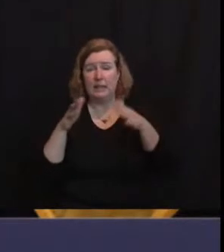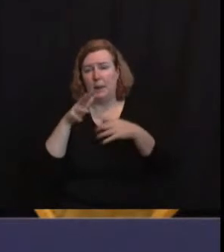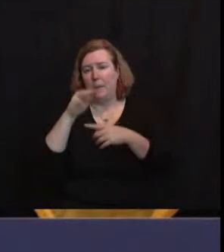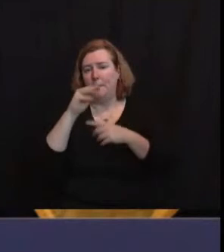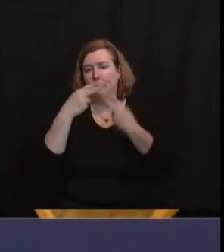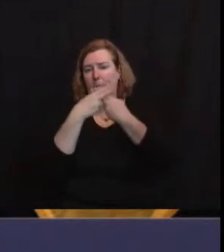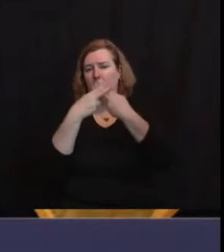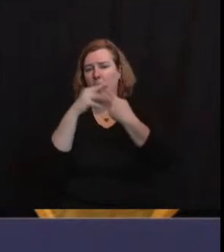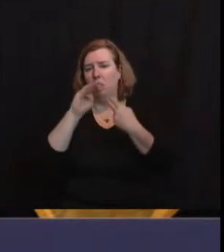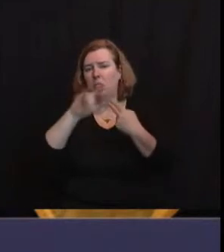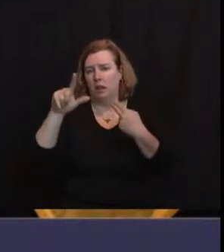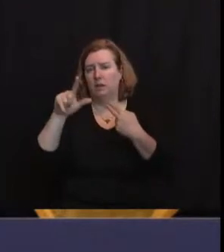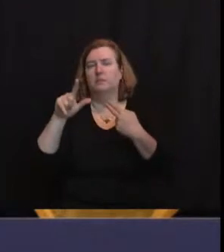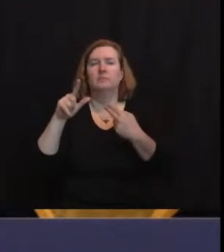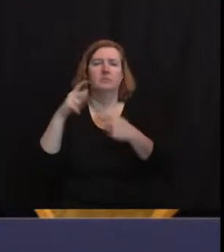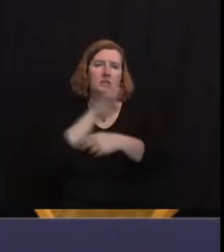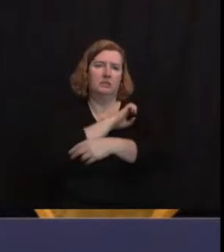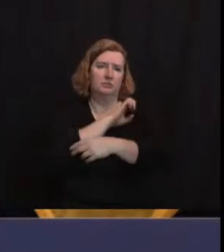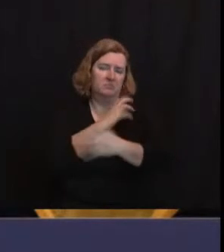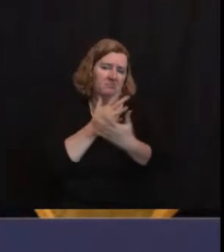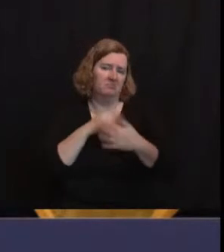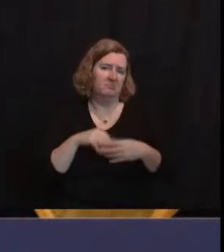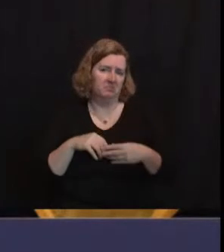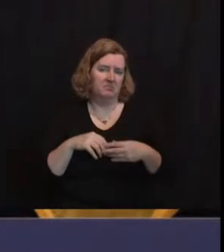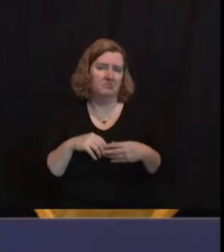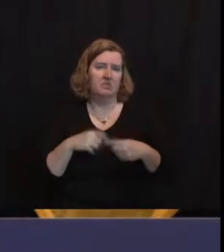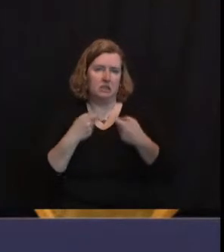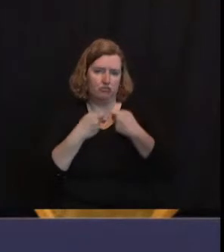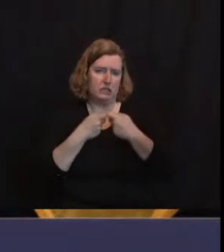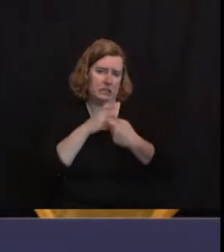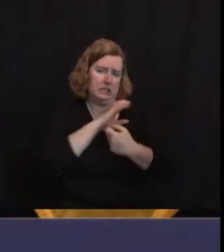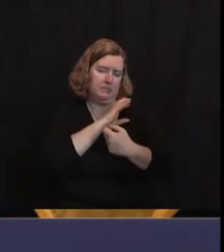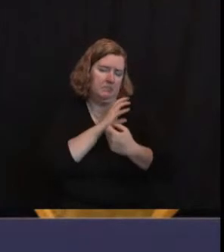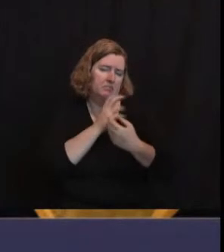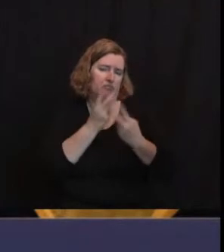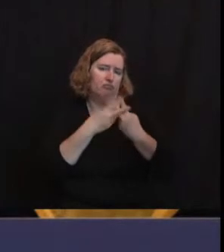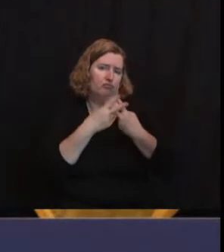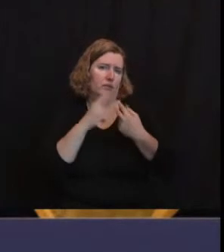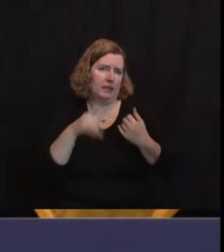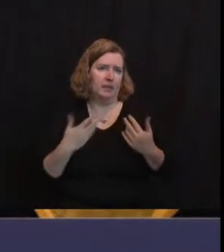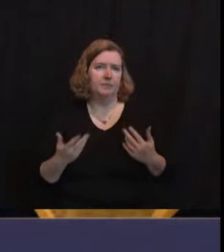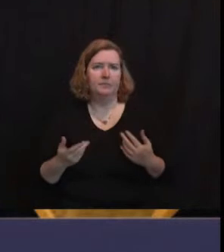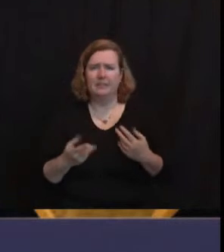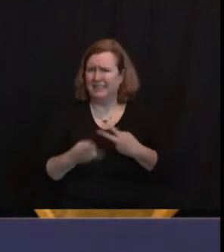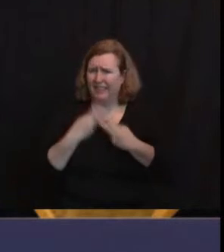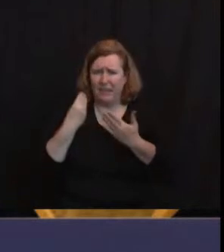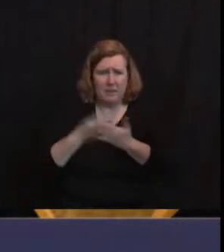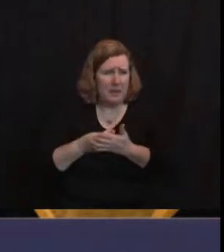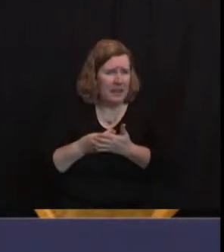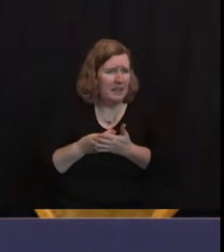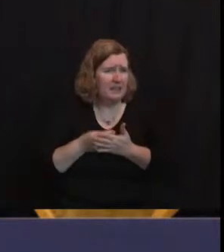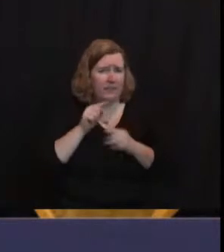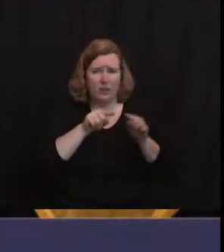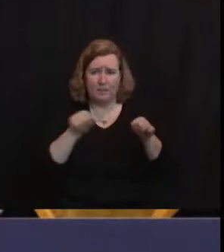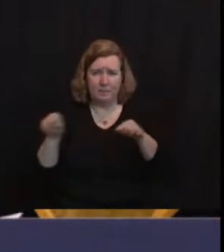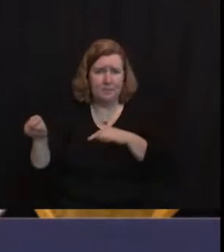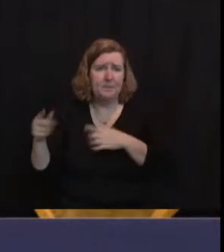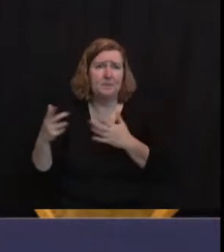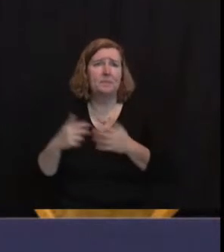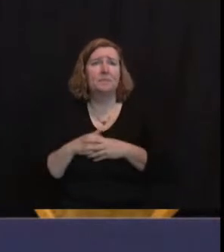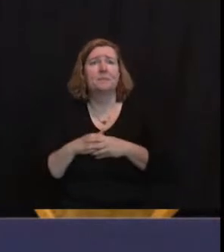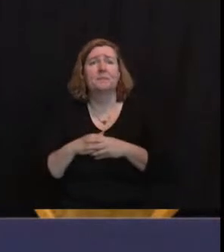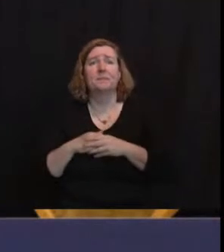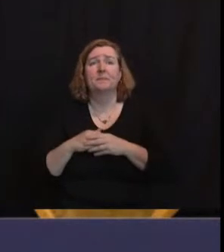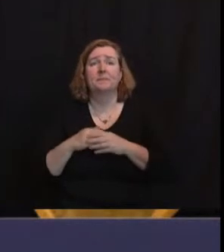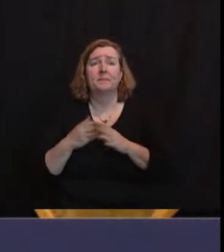That's another option that you can forego and save money as a result of that. We make the best call